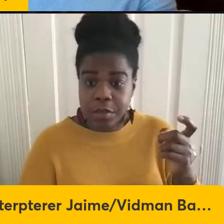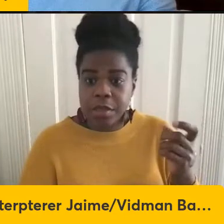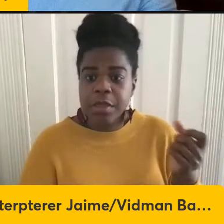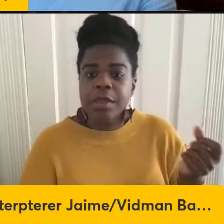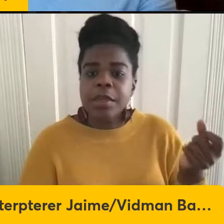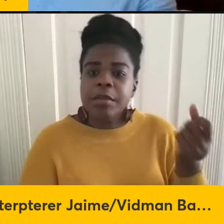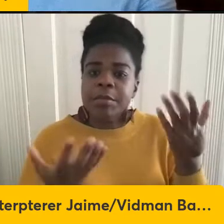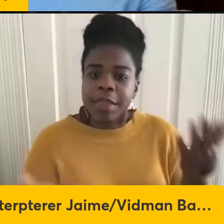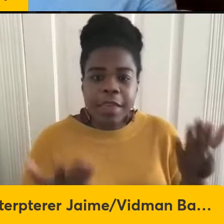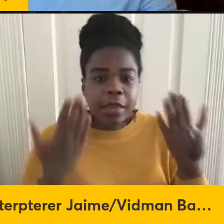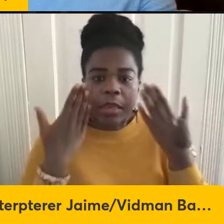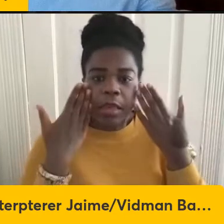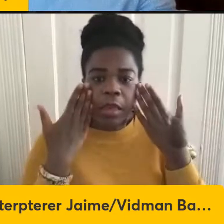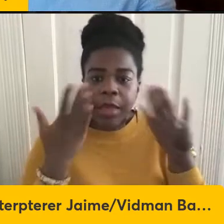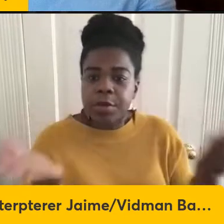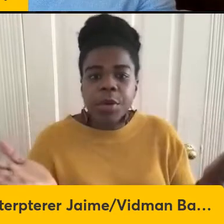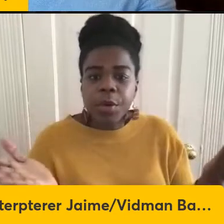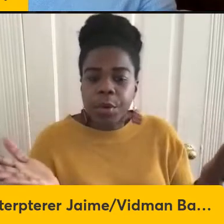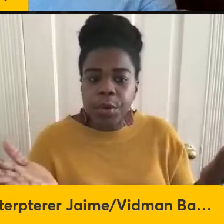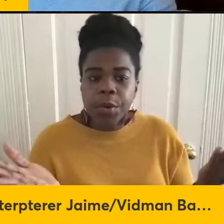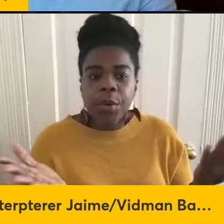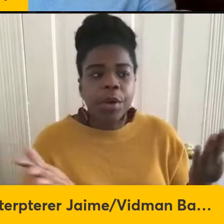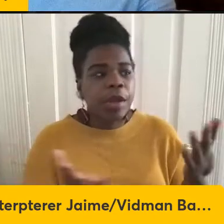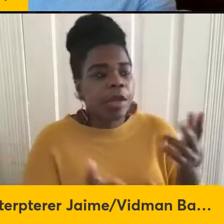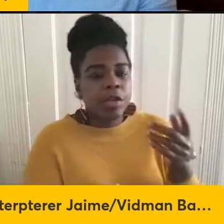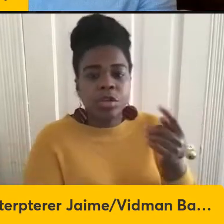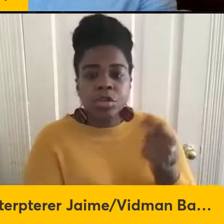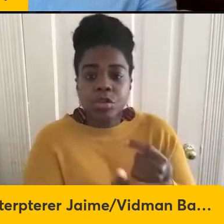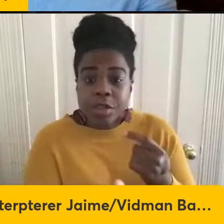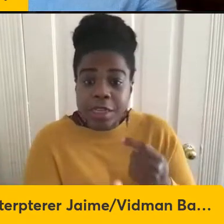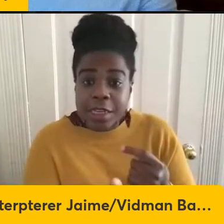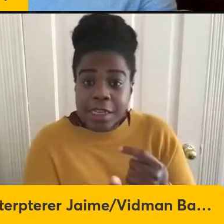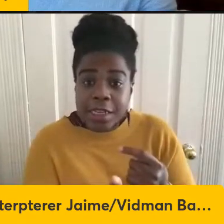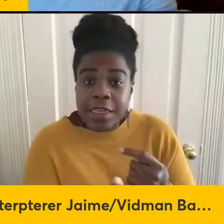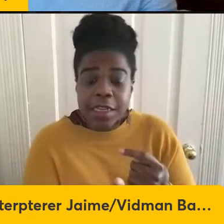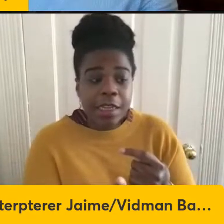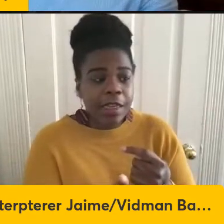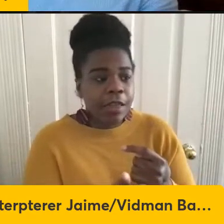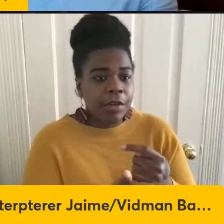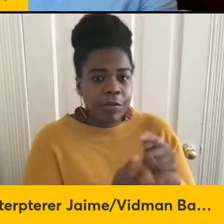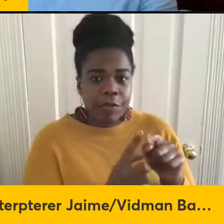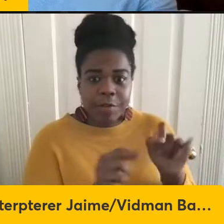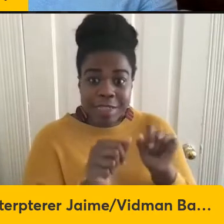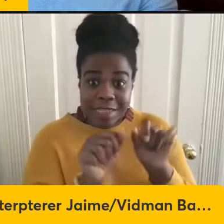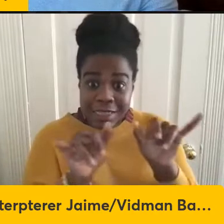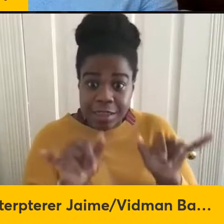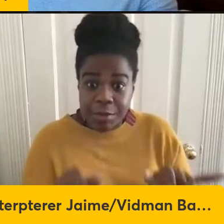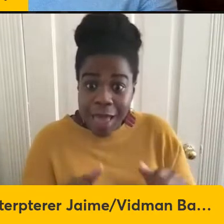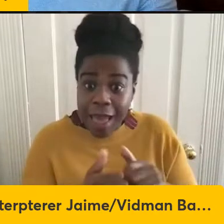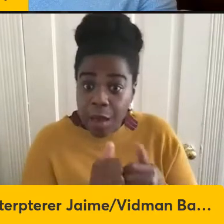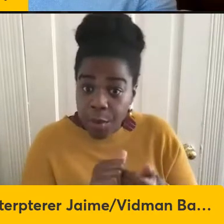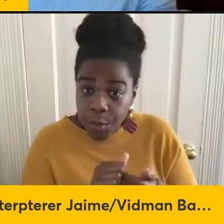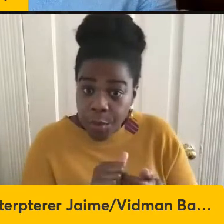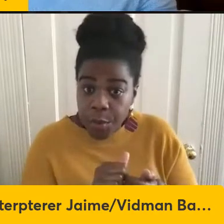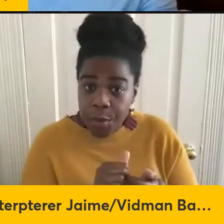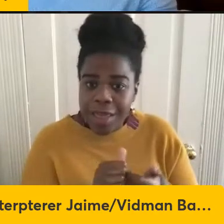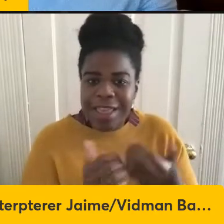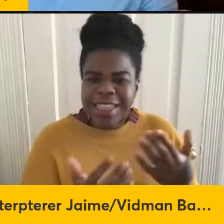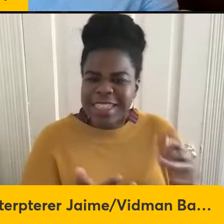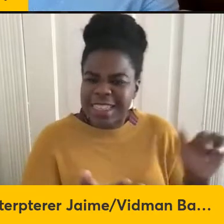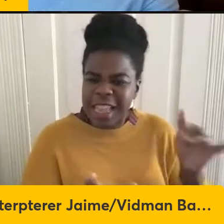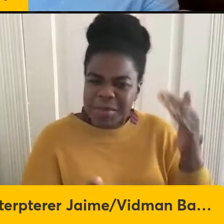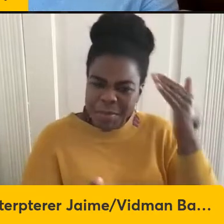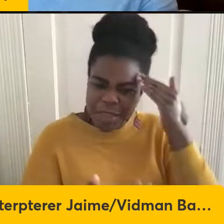many, they don't know what's going to happen to them. They don't know how they're going to be treated, by the system. It's like we talk about mental